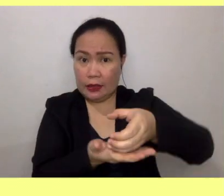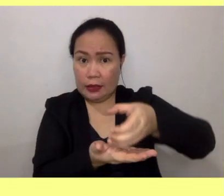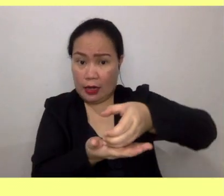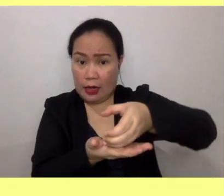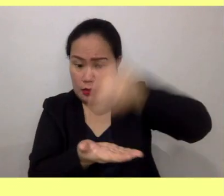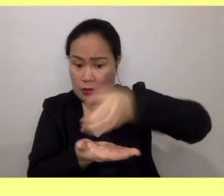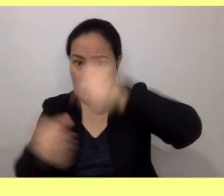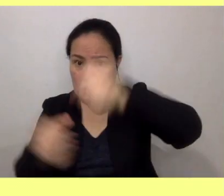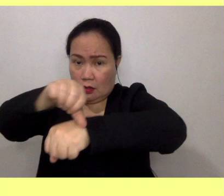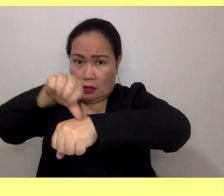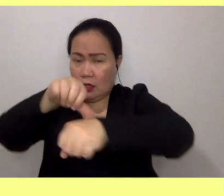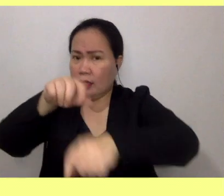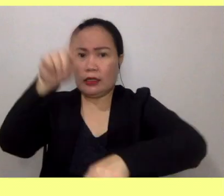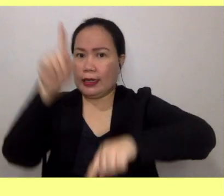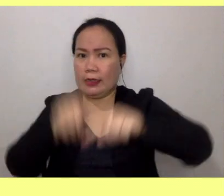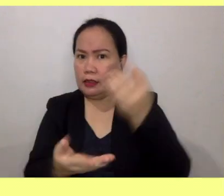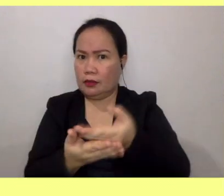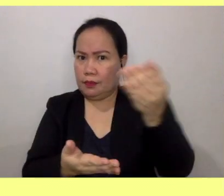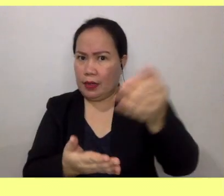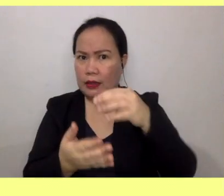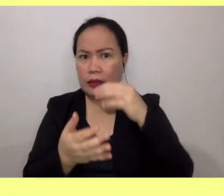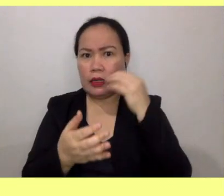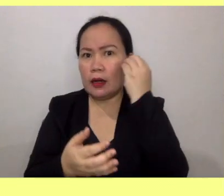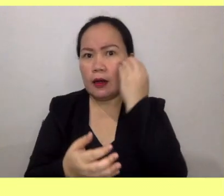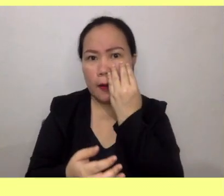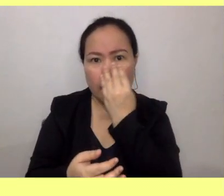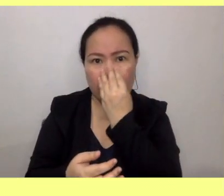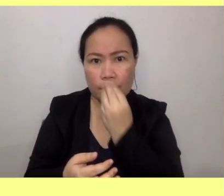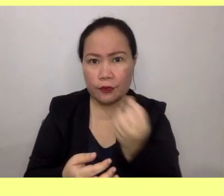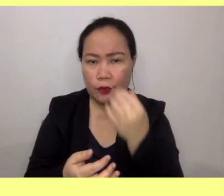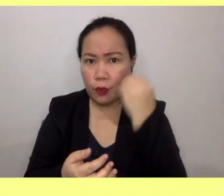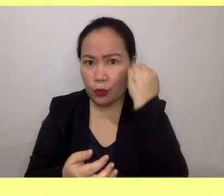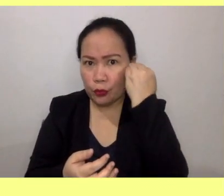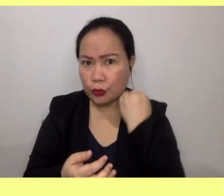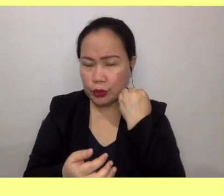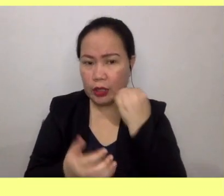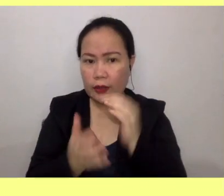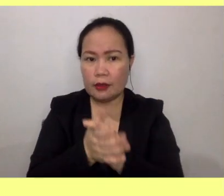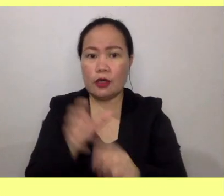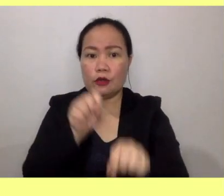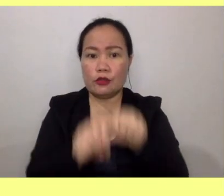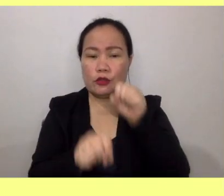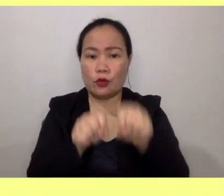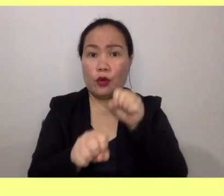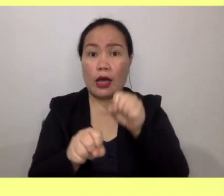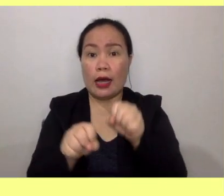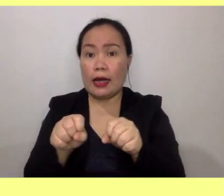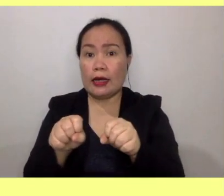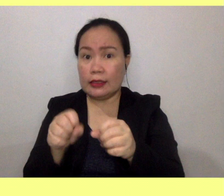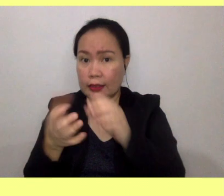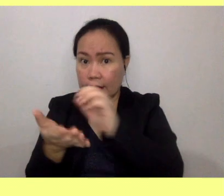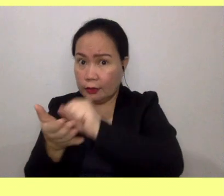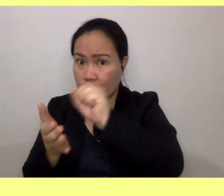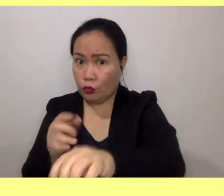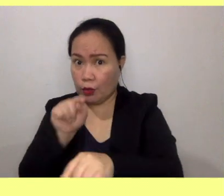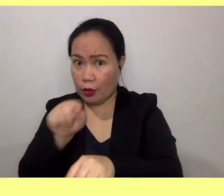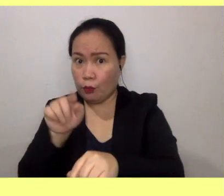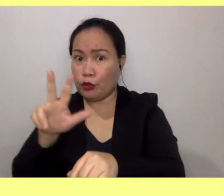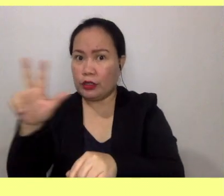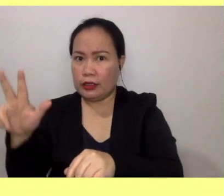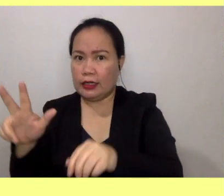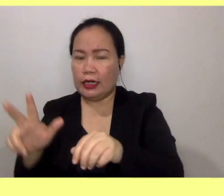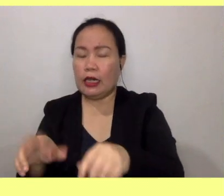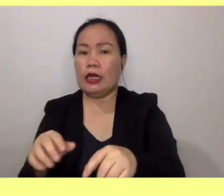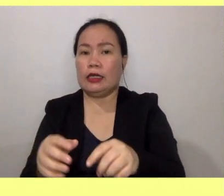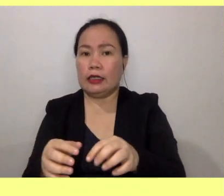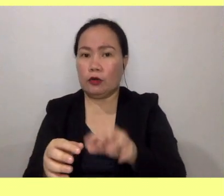Okay? So, aalisin natin tong 0.33. Doon lang tayo sa whole number. So, therefore, you will have y